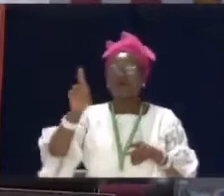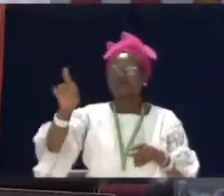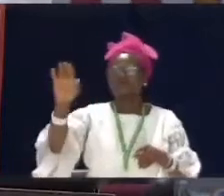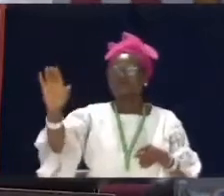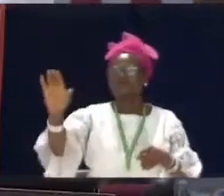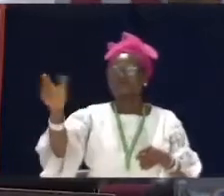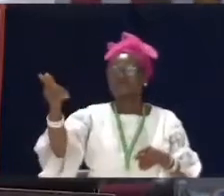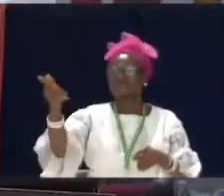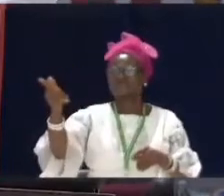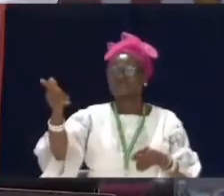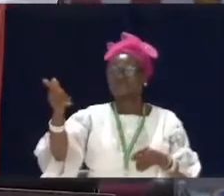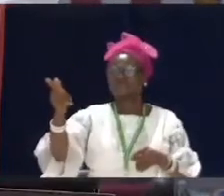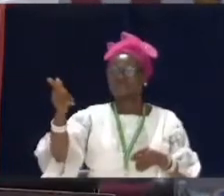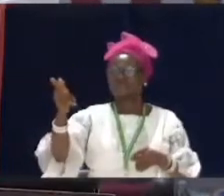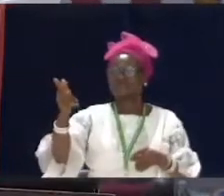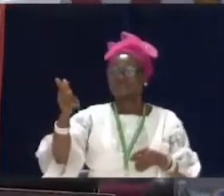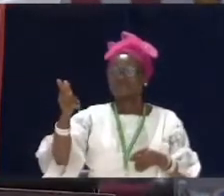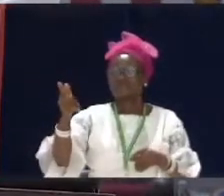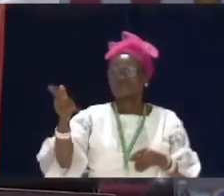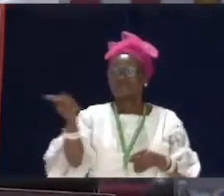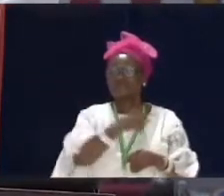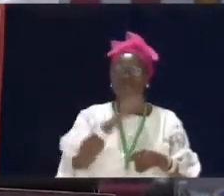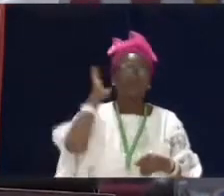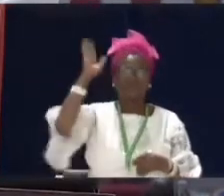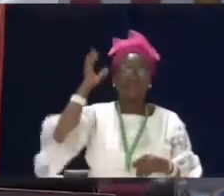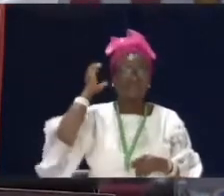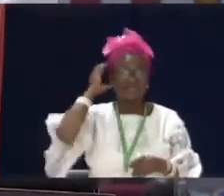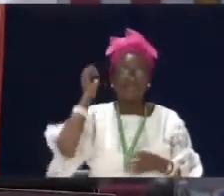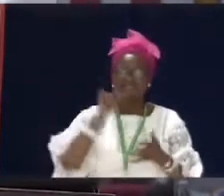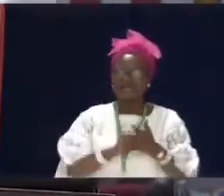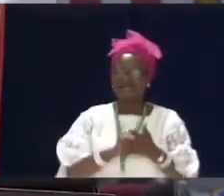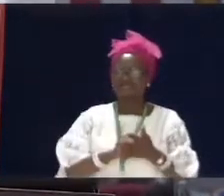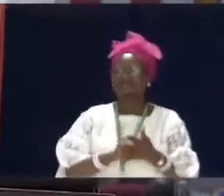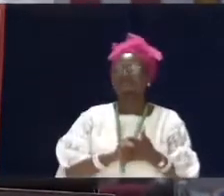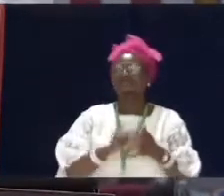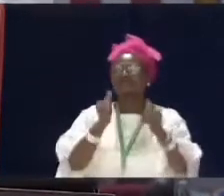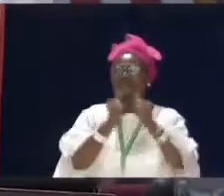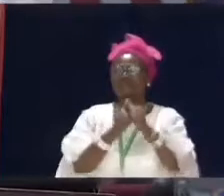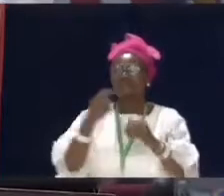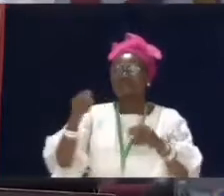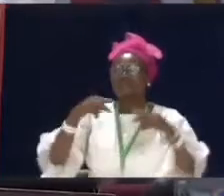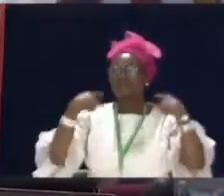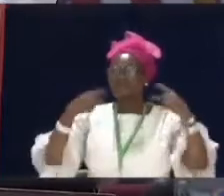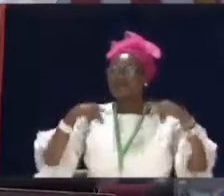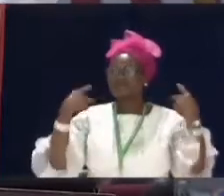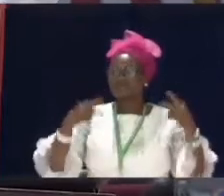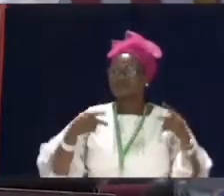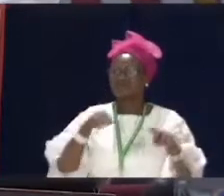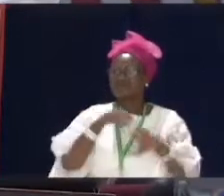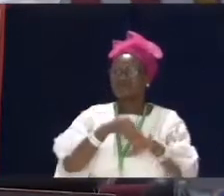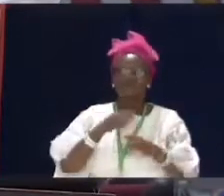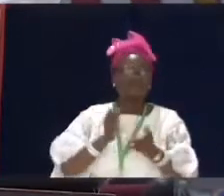God, you will hear that from your pastors at the right time.